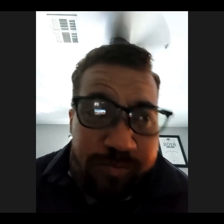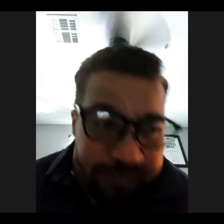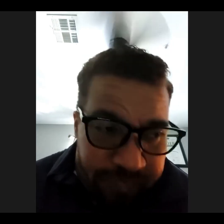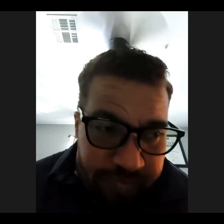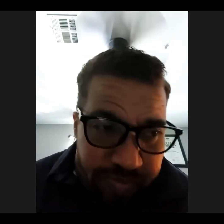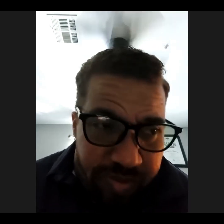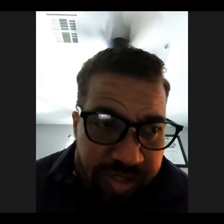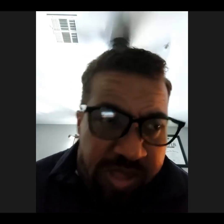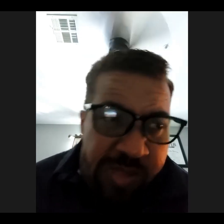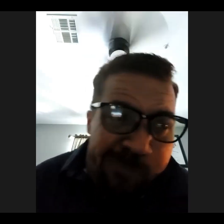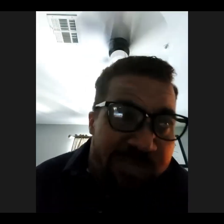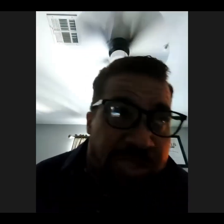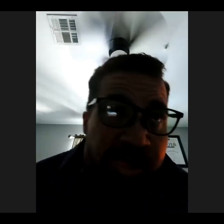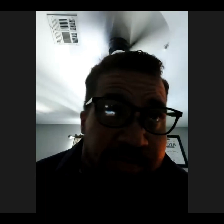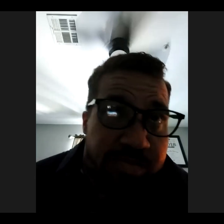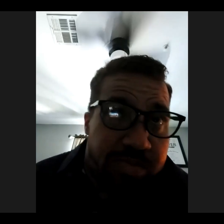group,